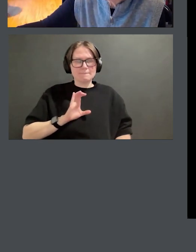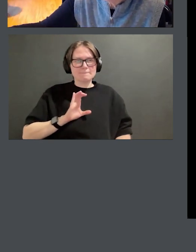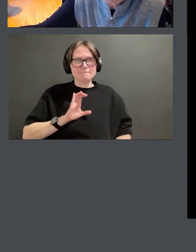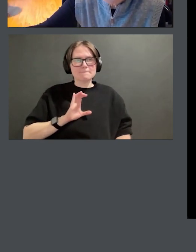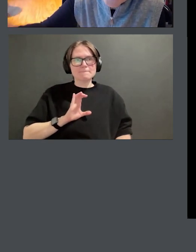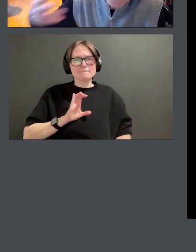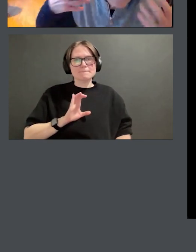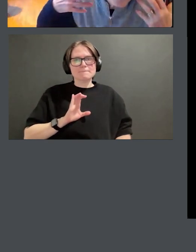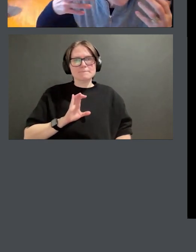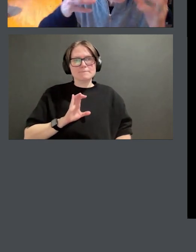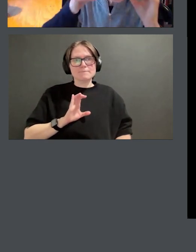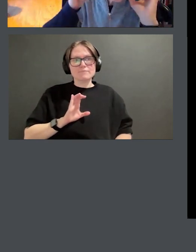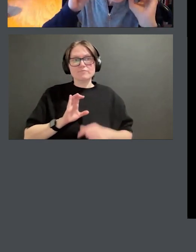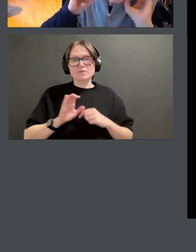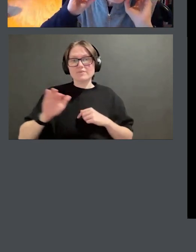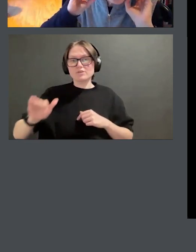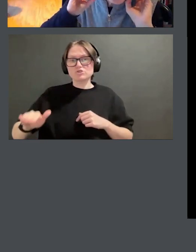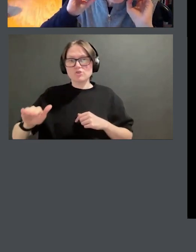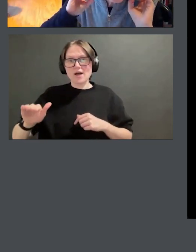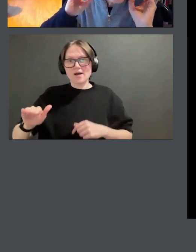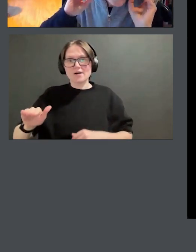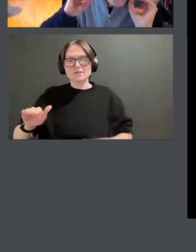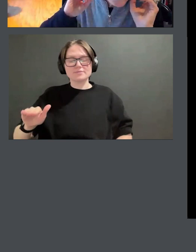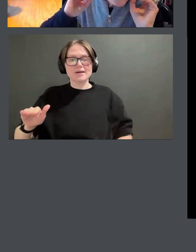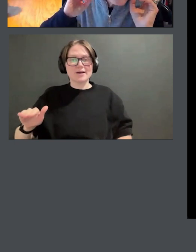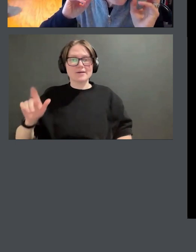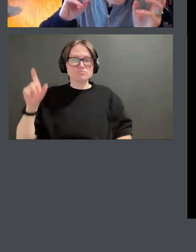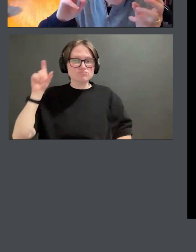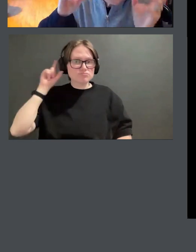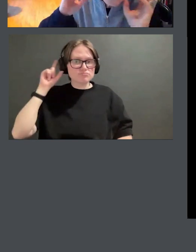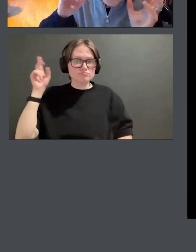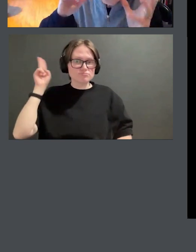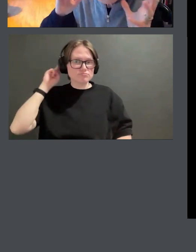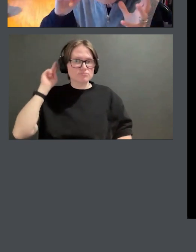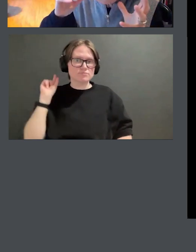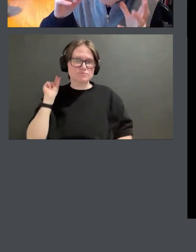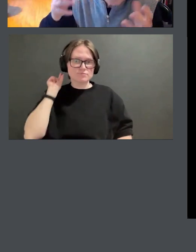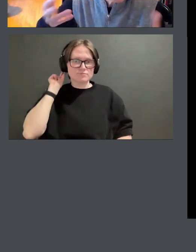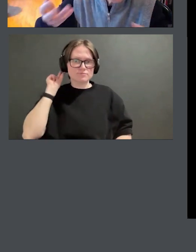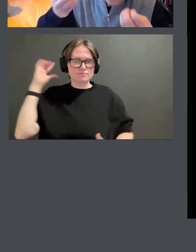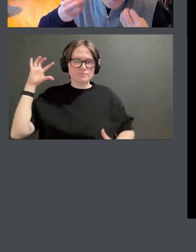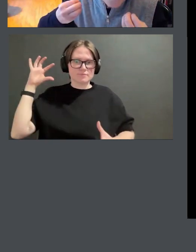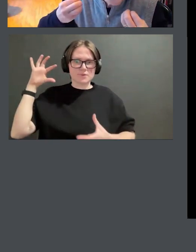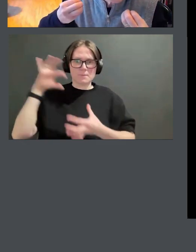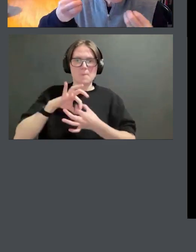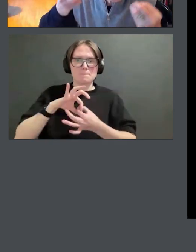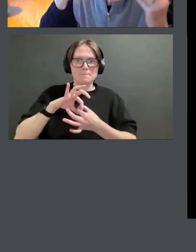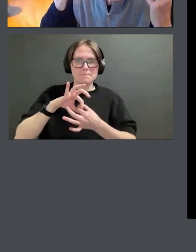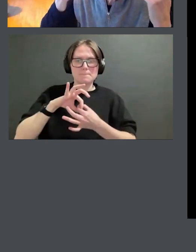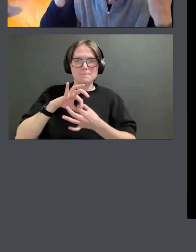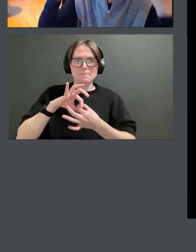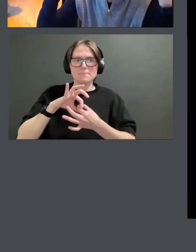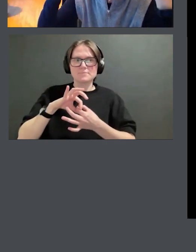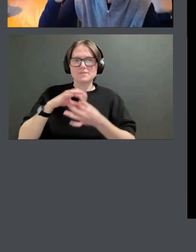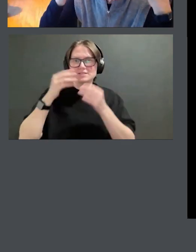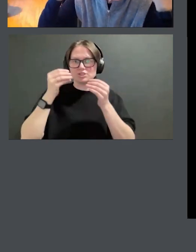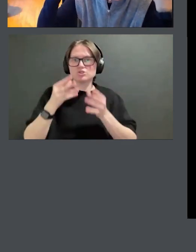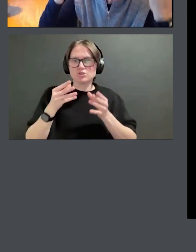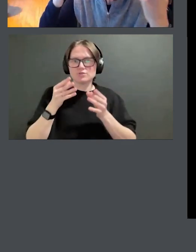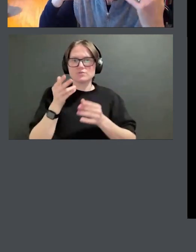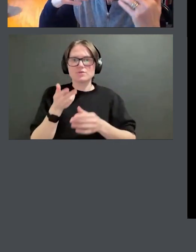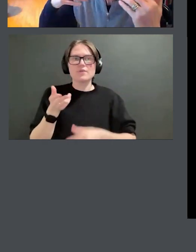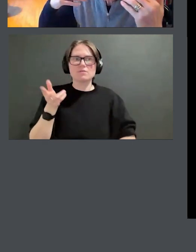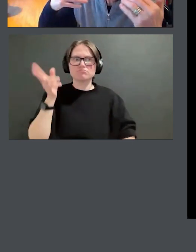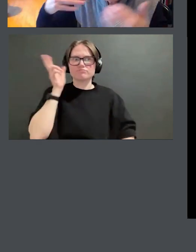then the child is wearing a personal device on his or her ears to pick up that signal. So it just improves